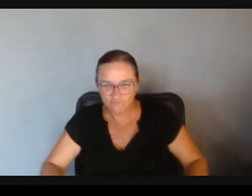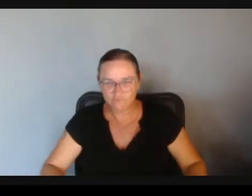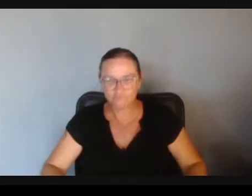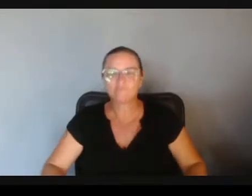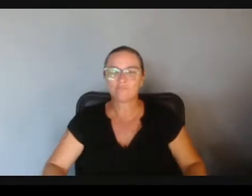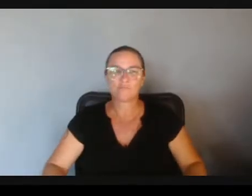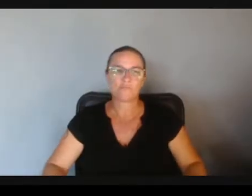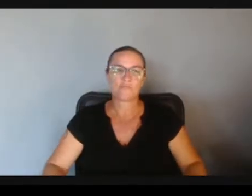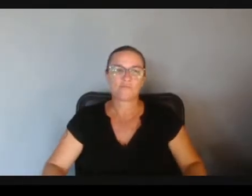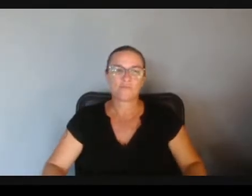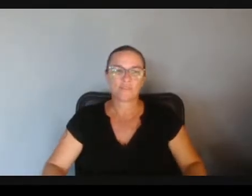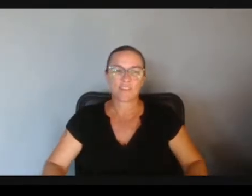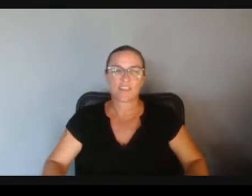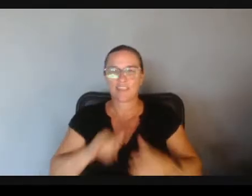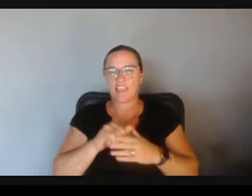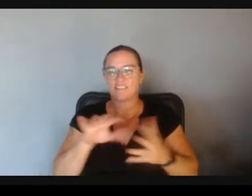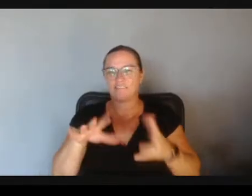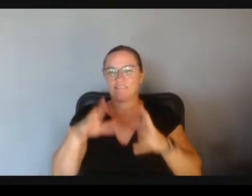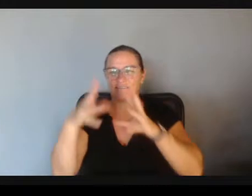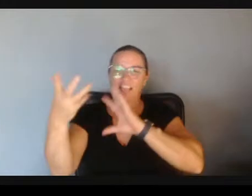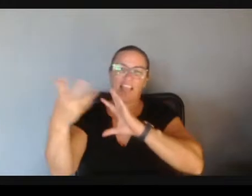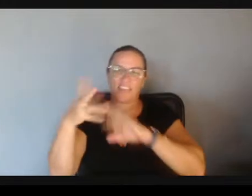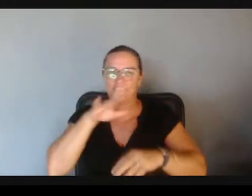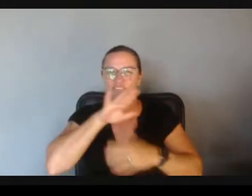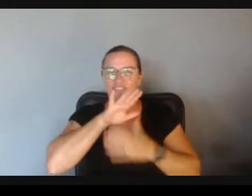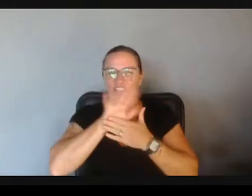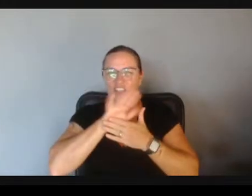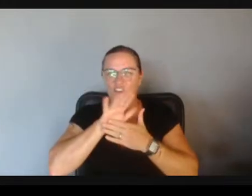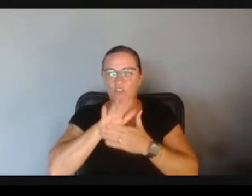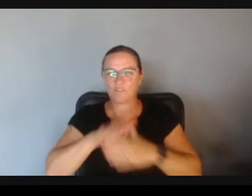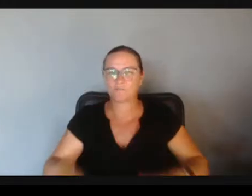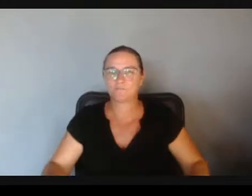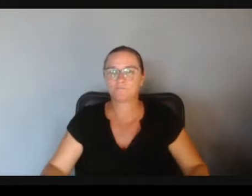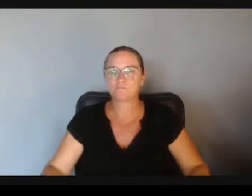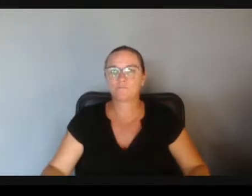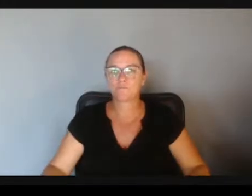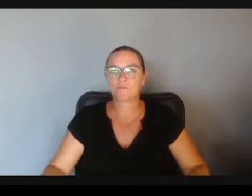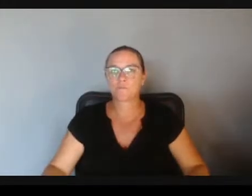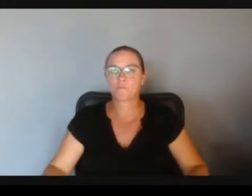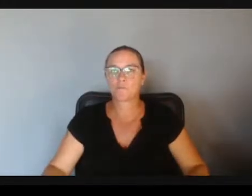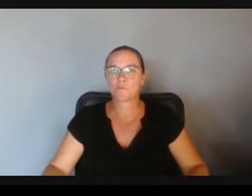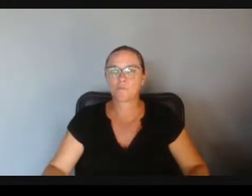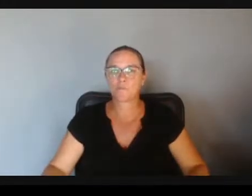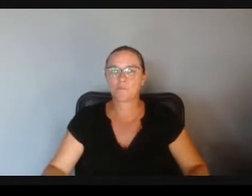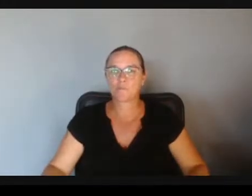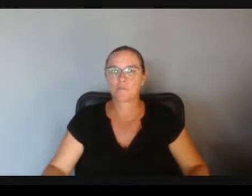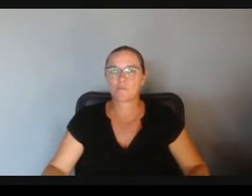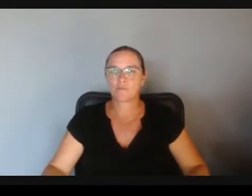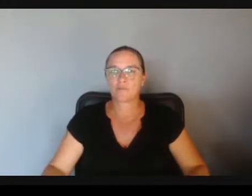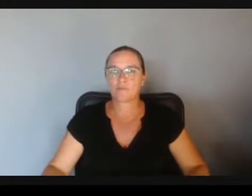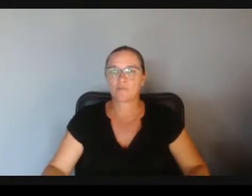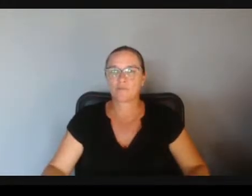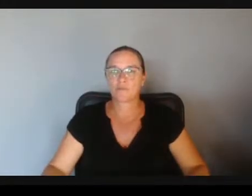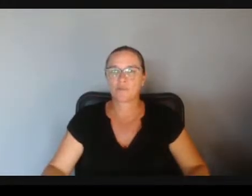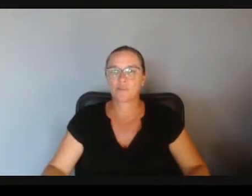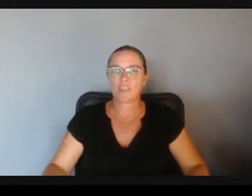monstrosity of an AI slop video. Oh, I went too far. Let's go back one. And this one was one of the